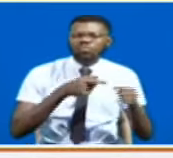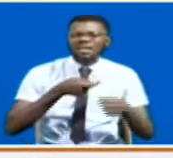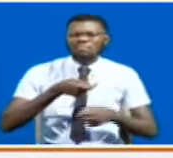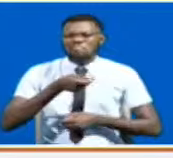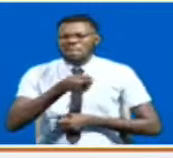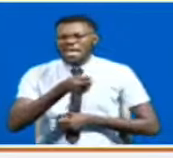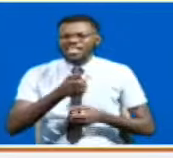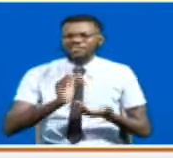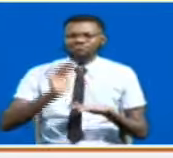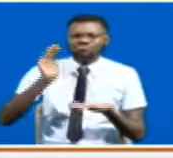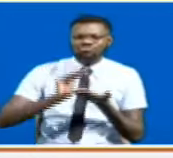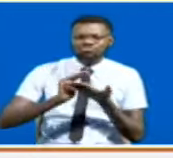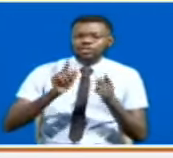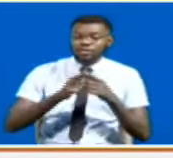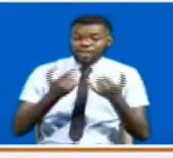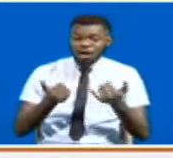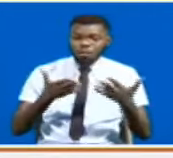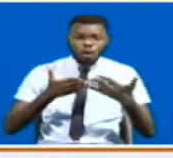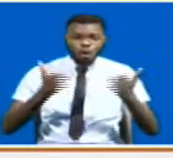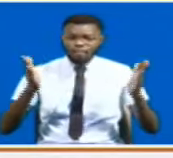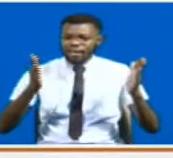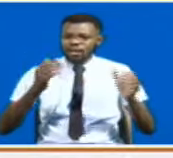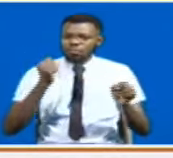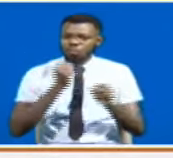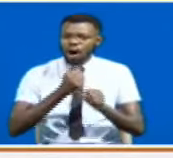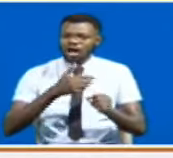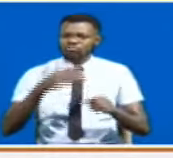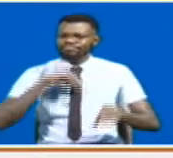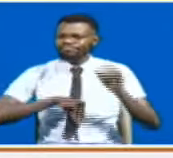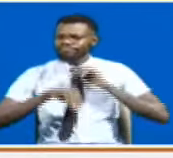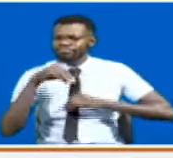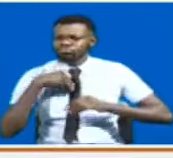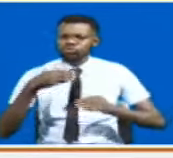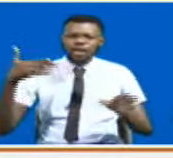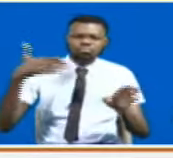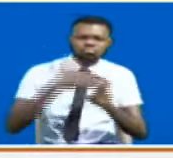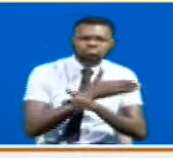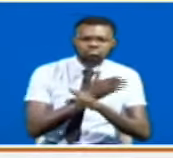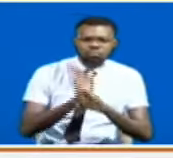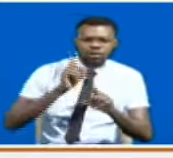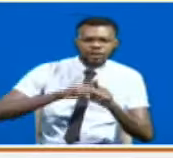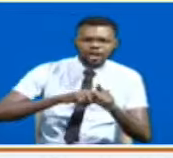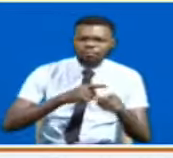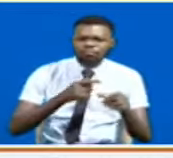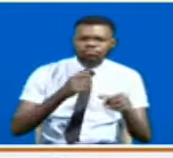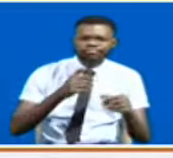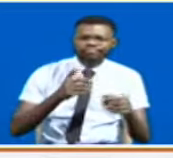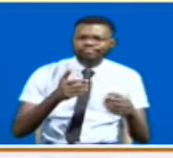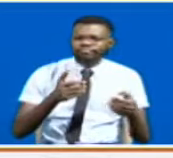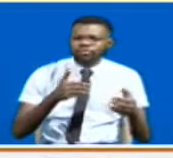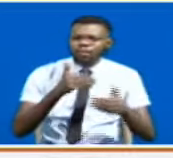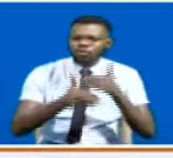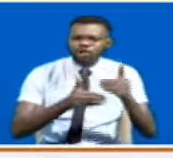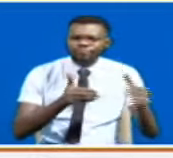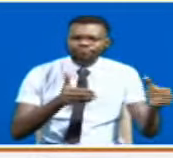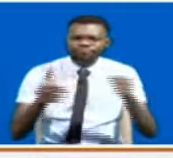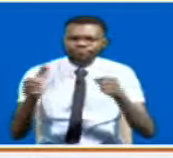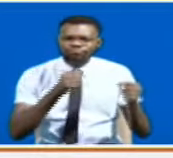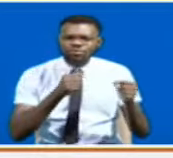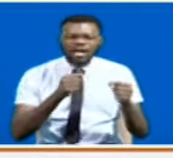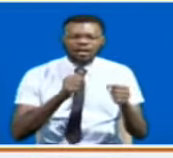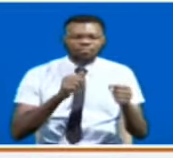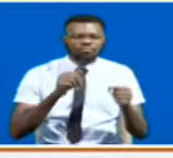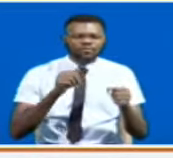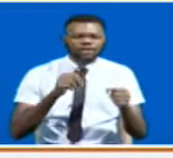transparency and eliminated any brokers and middlemen in the recruitment process. So through this system, we are able to